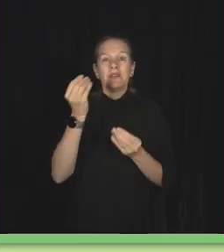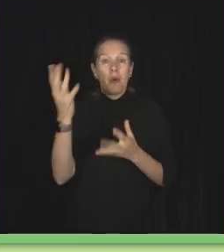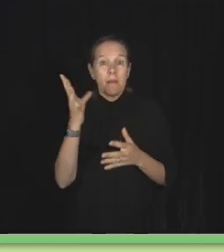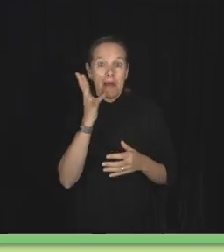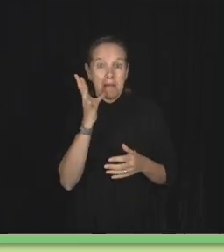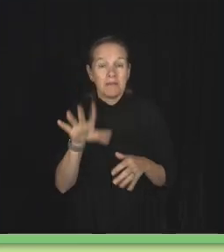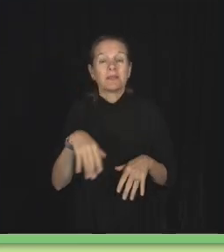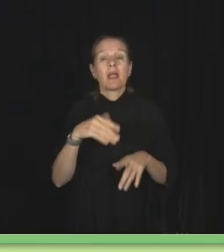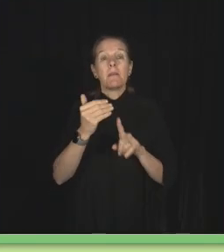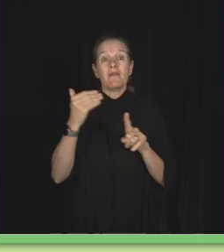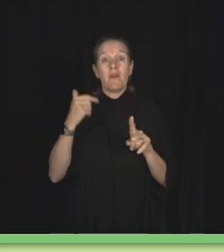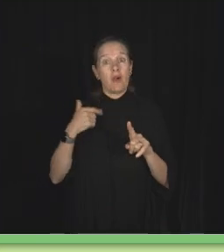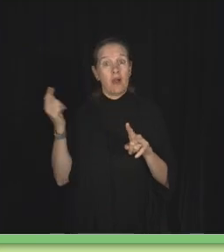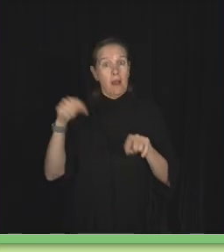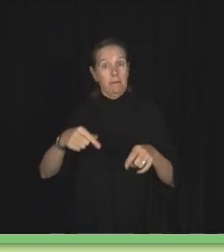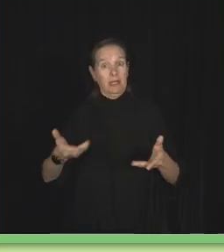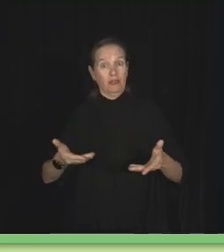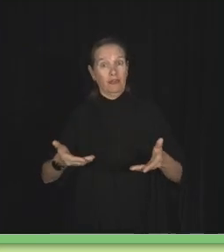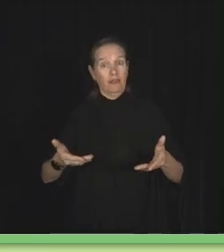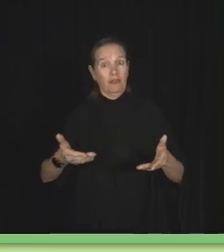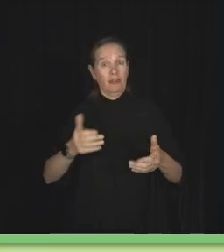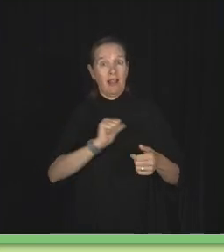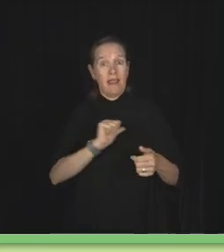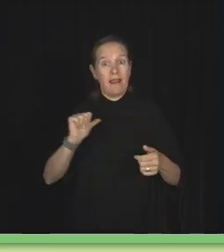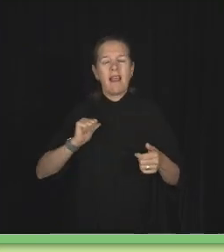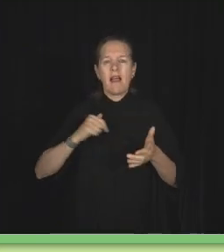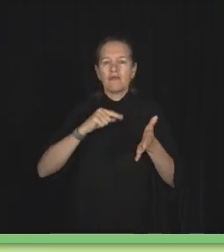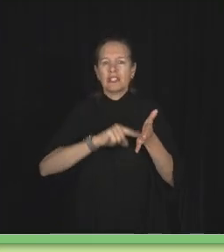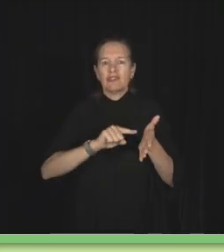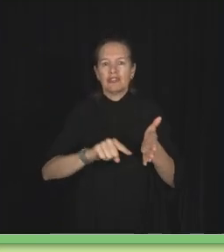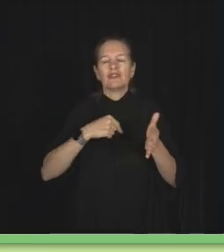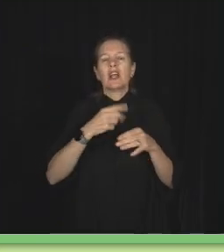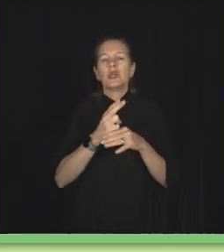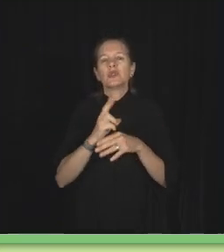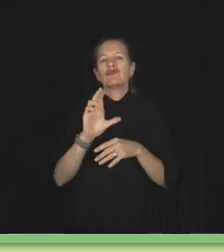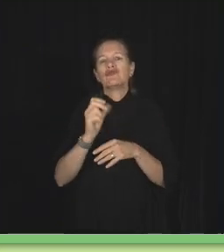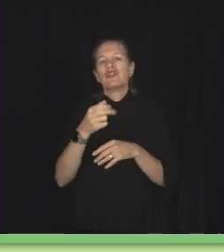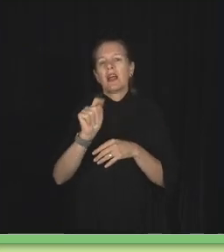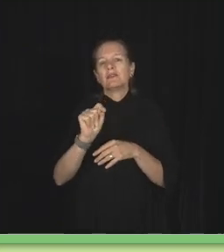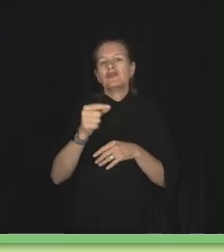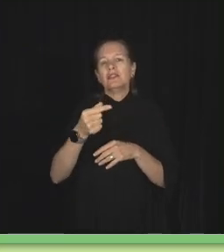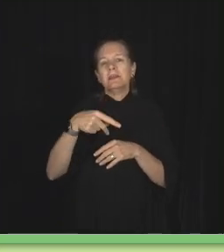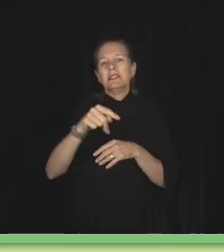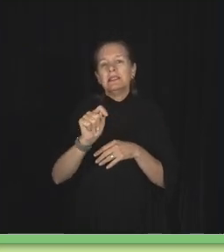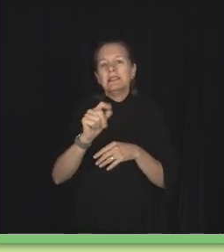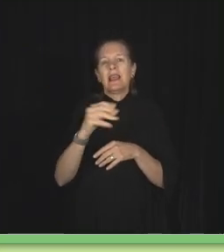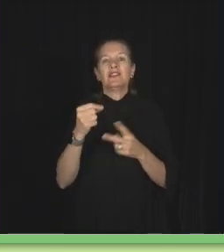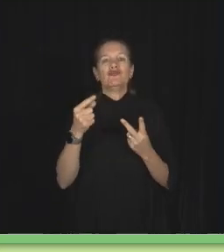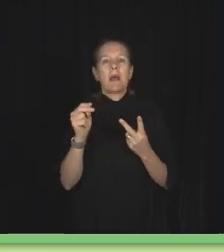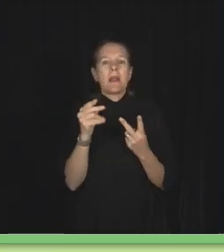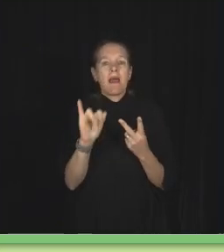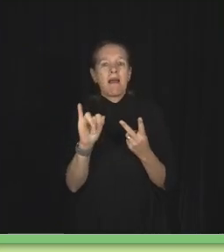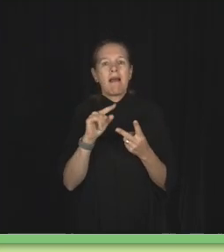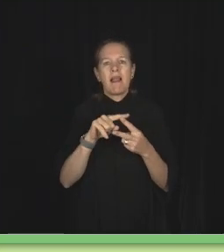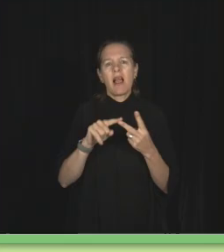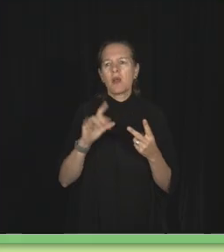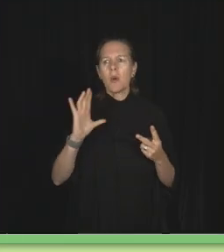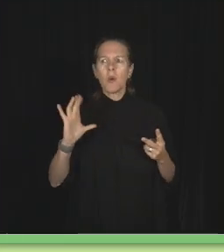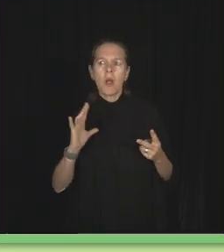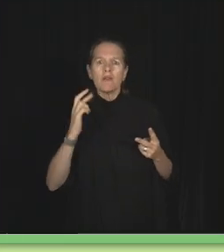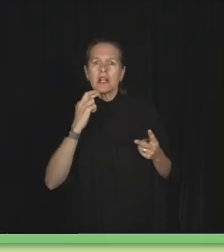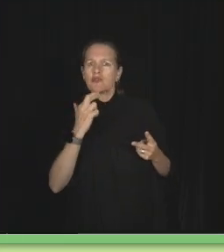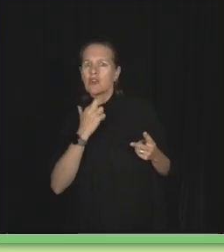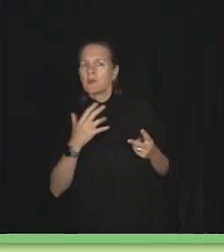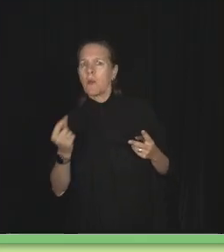Atlanta, I was doing some research, right? I was using ChatGPT and Gemini, asking me like, what are cool restaurants? What are the running trails? You always